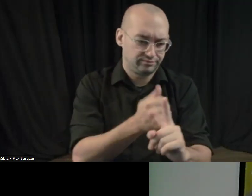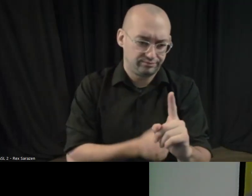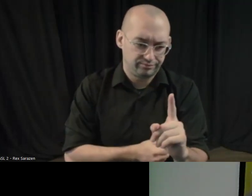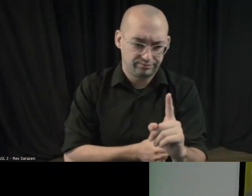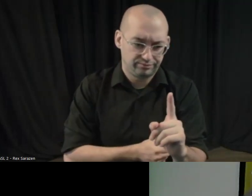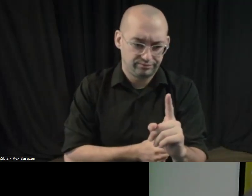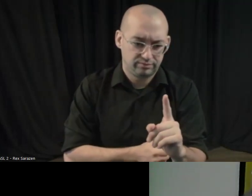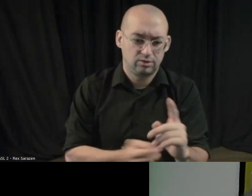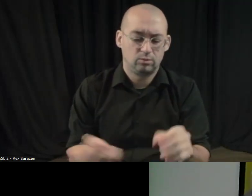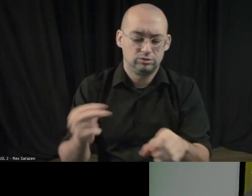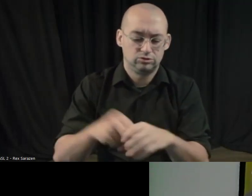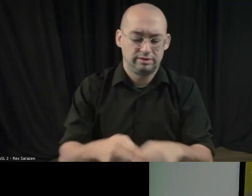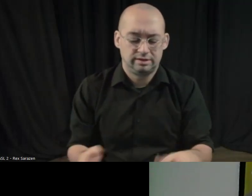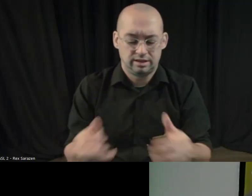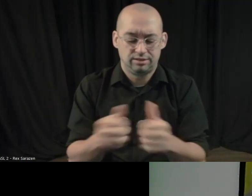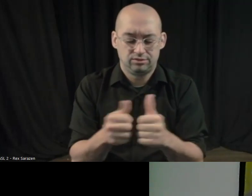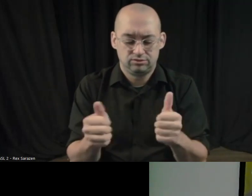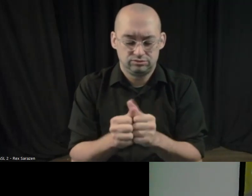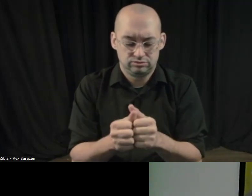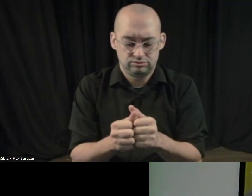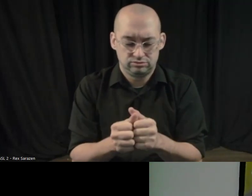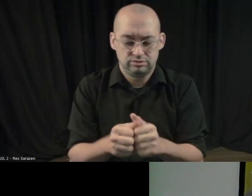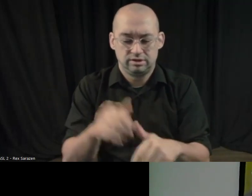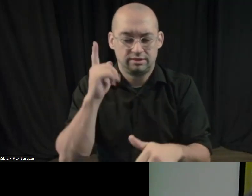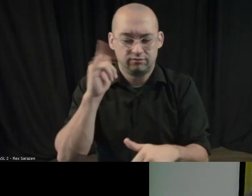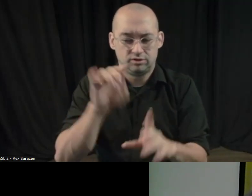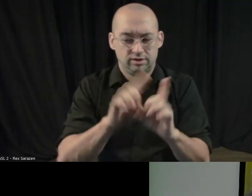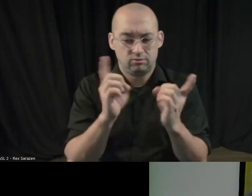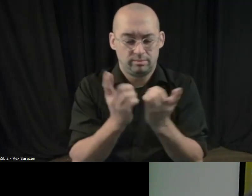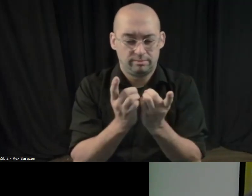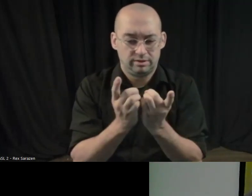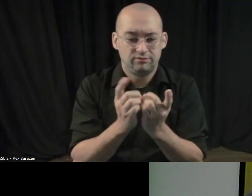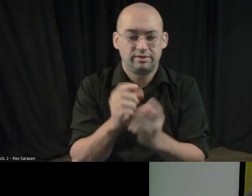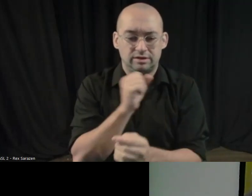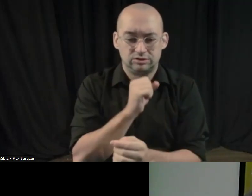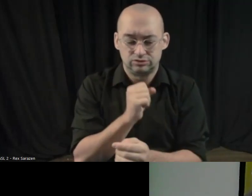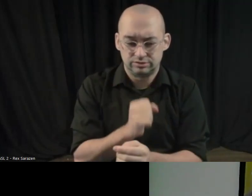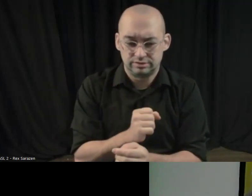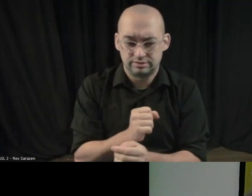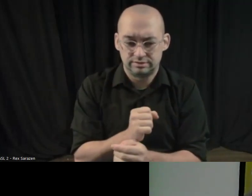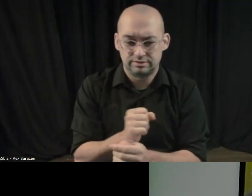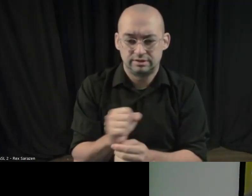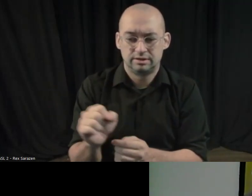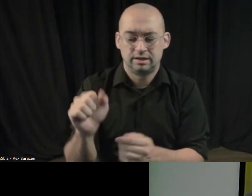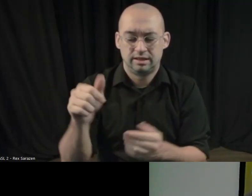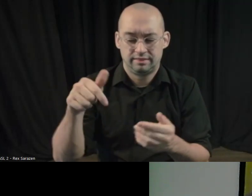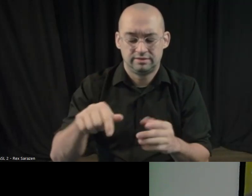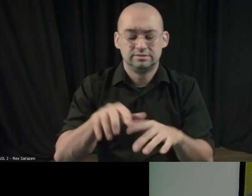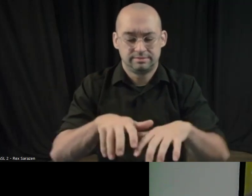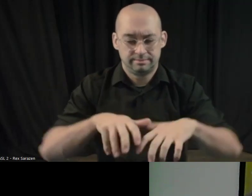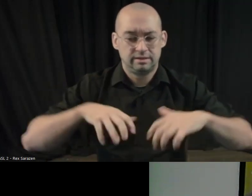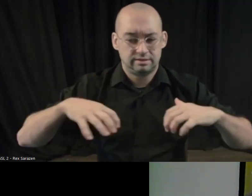So as we join together for the California Department of Aging and this committee,